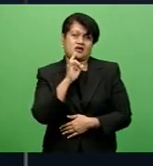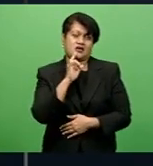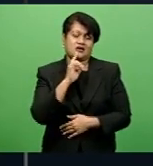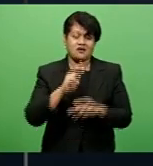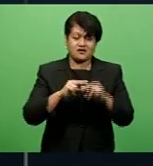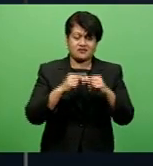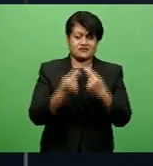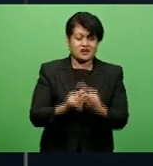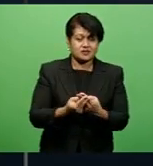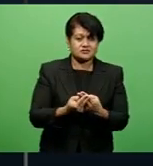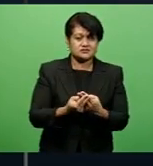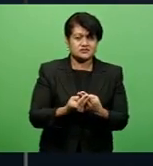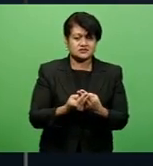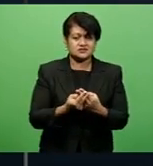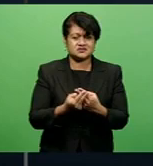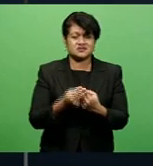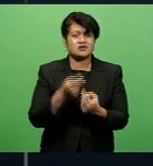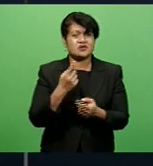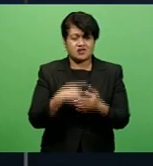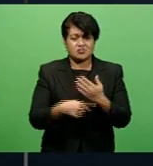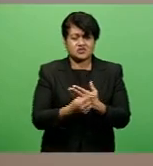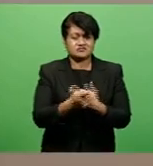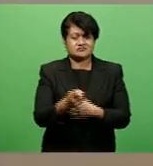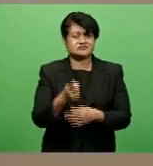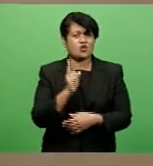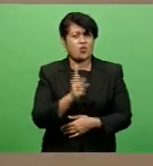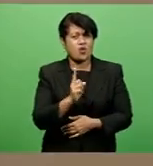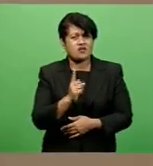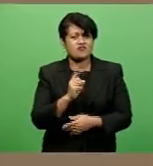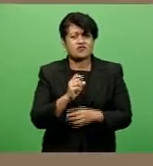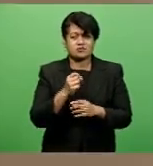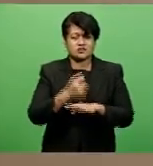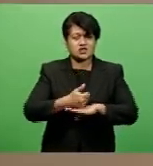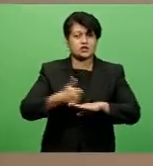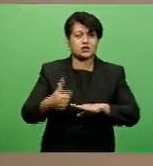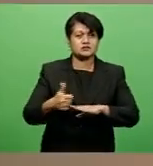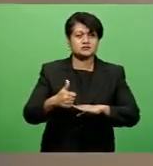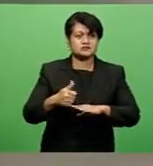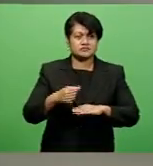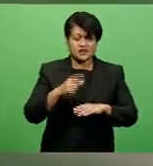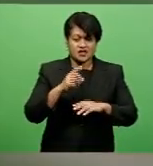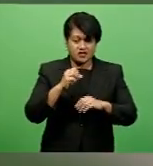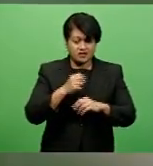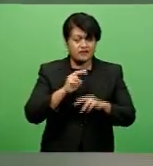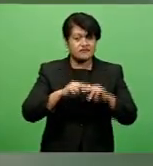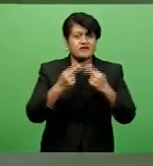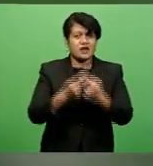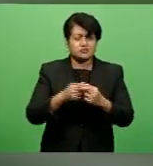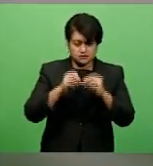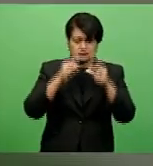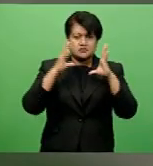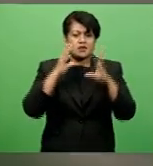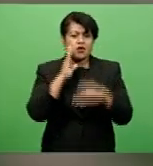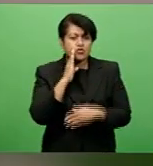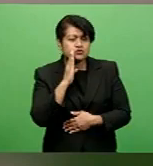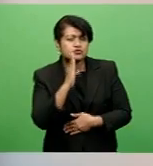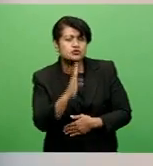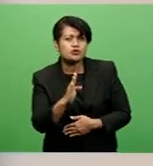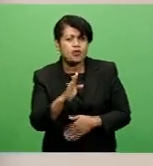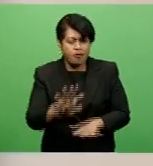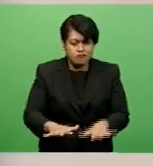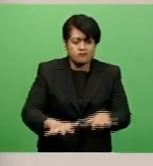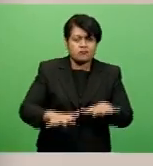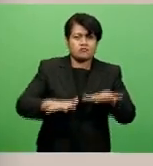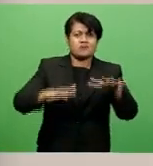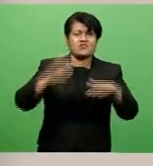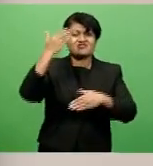were caught off guard despite warnings from authorities. Families woke up to flood waters entering their homes following a night of